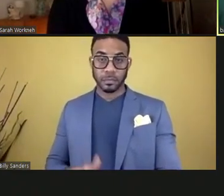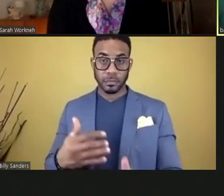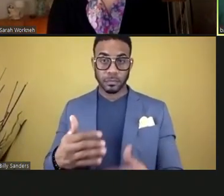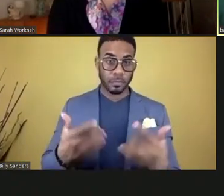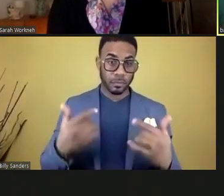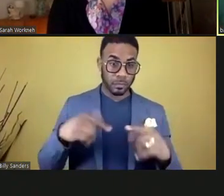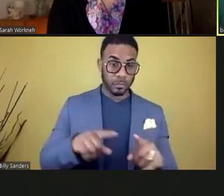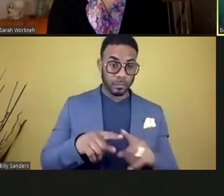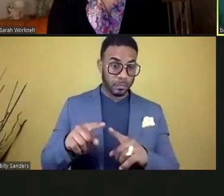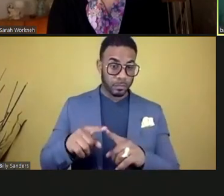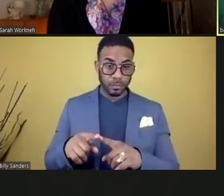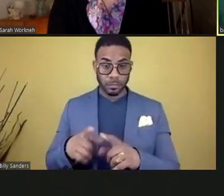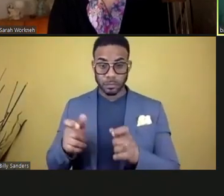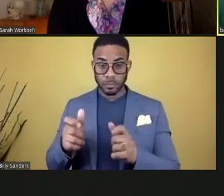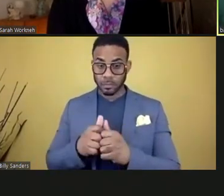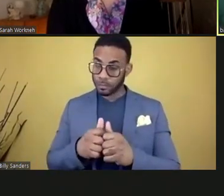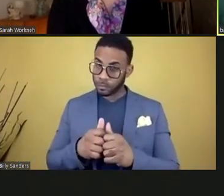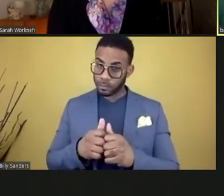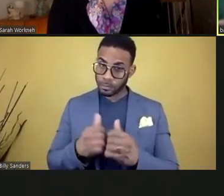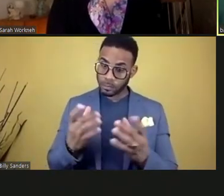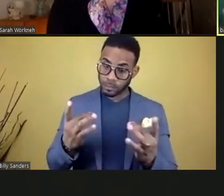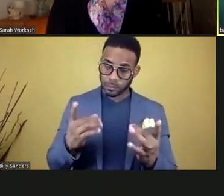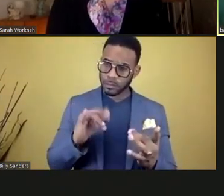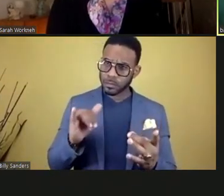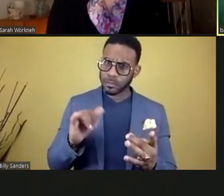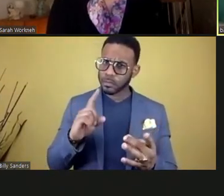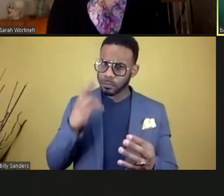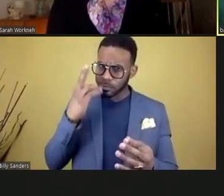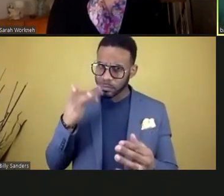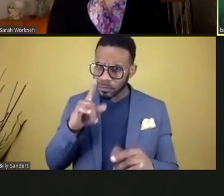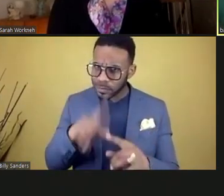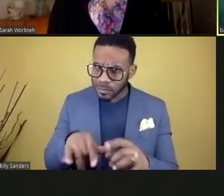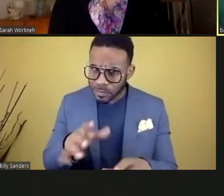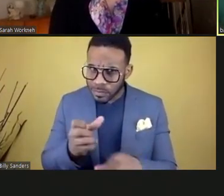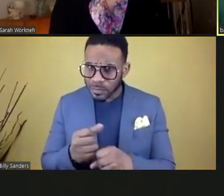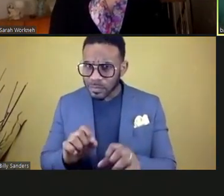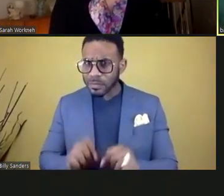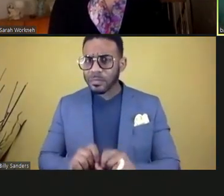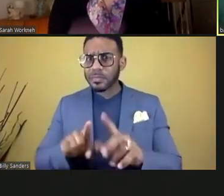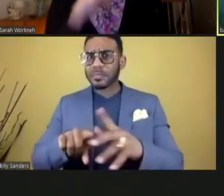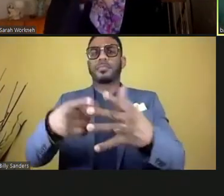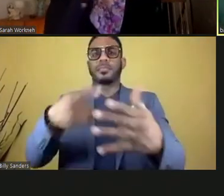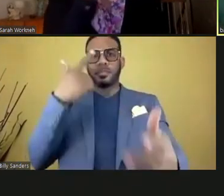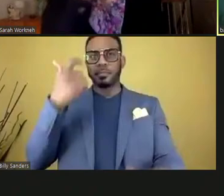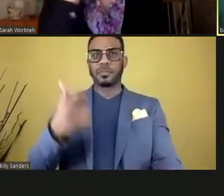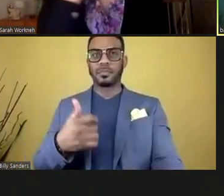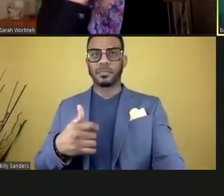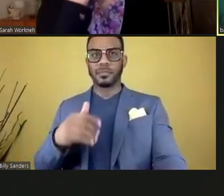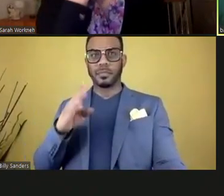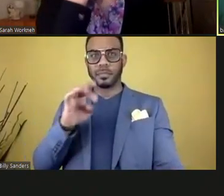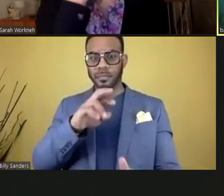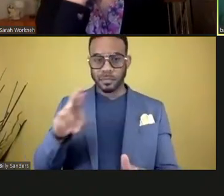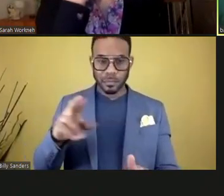While also dealing with the tension, like the only reason why we could have gotten this off the ground is because Bar and